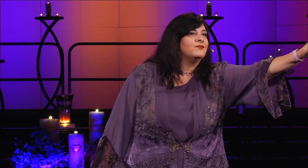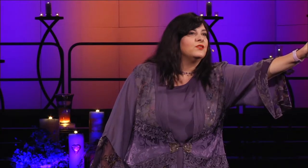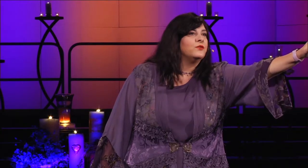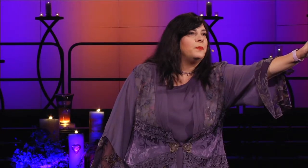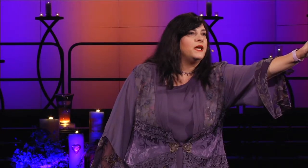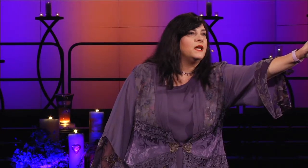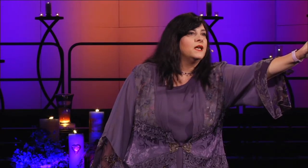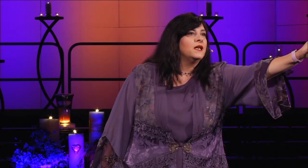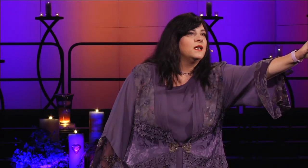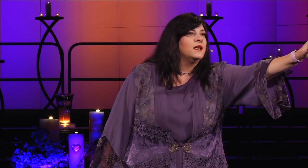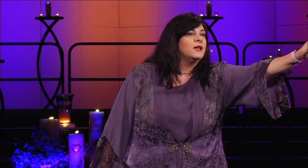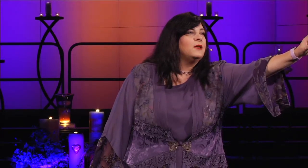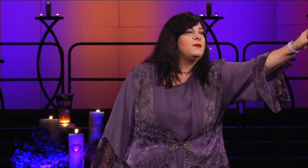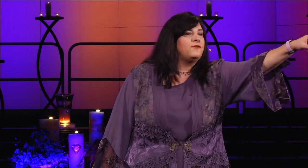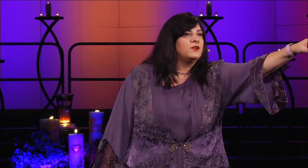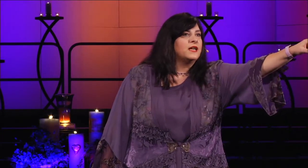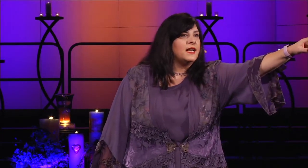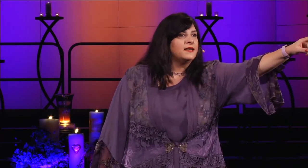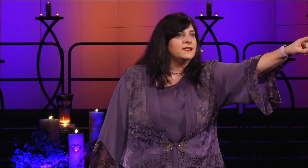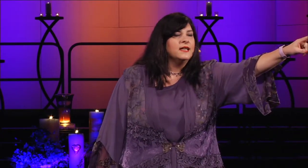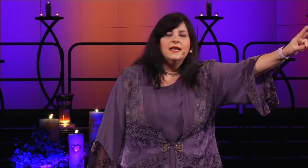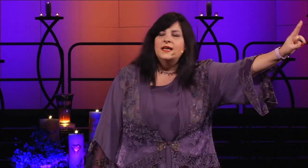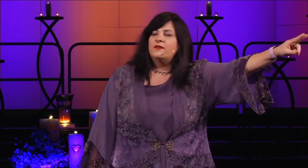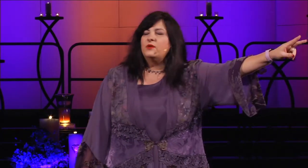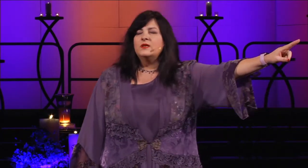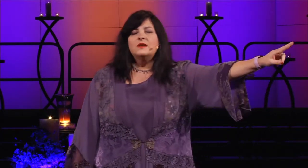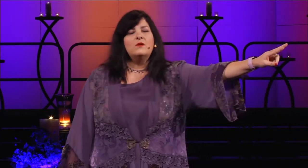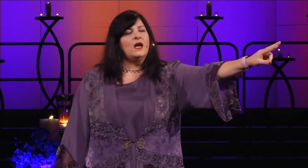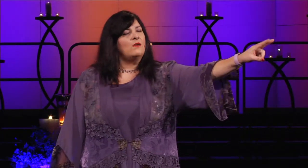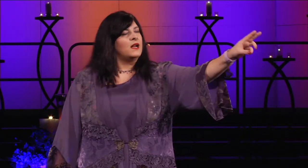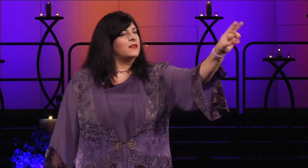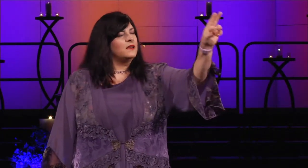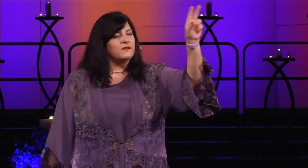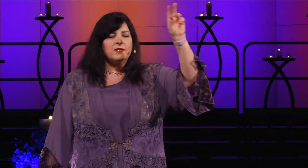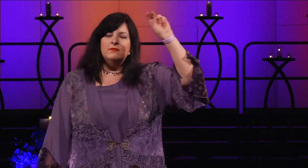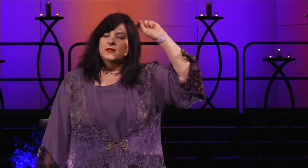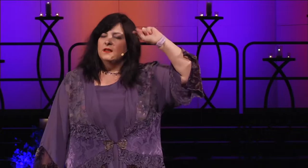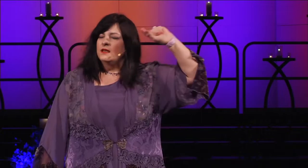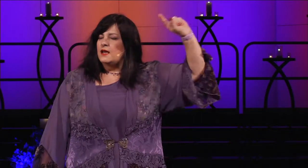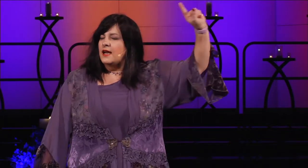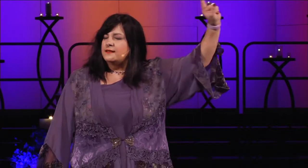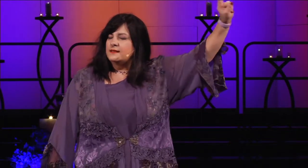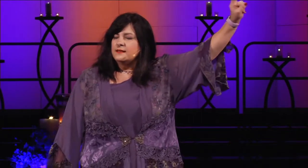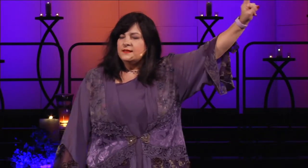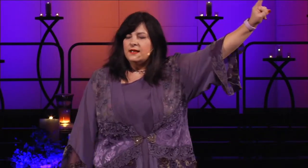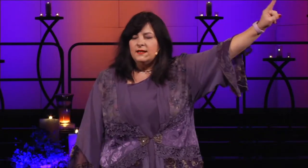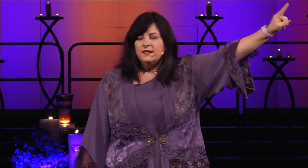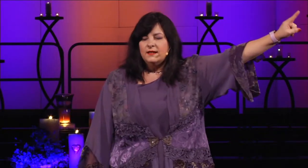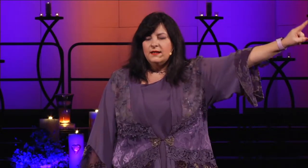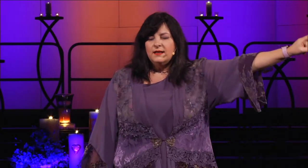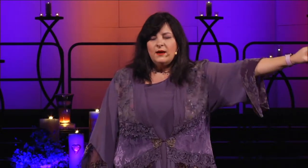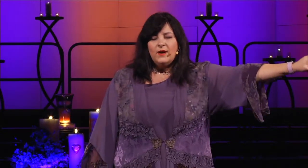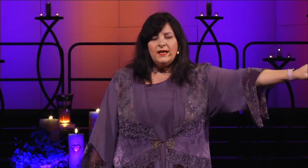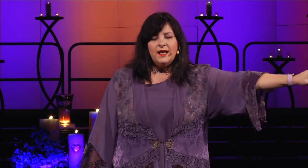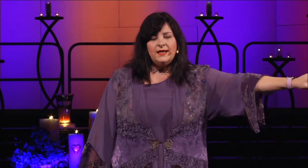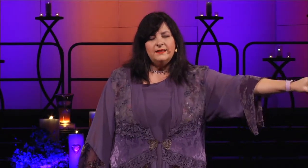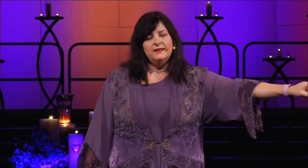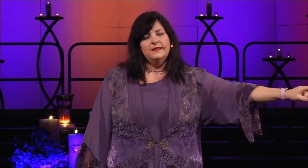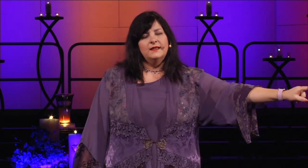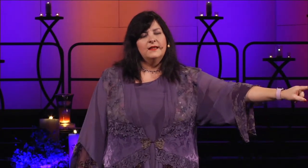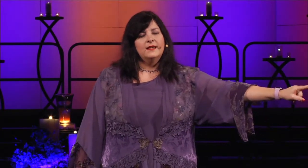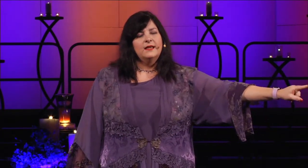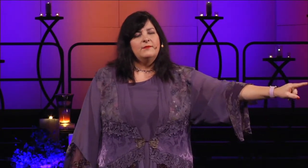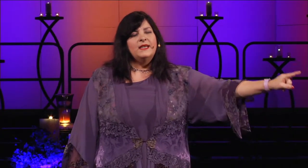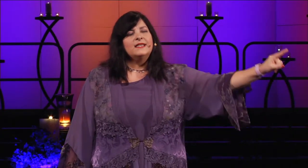it made a difference for me. It made me feel connected. And every once in a while, when I think of him, I still send that white